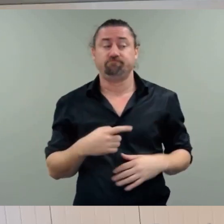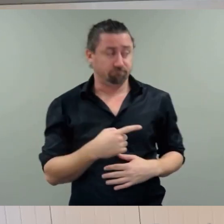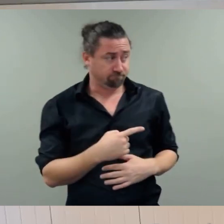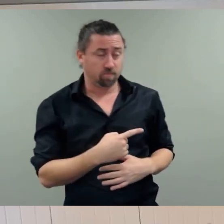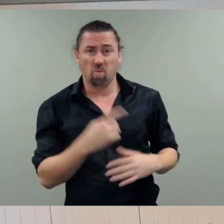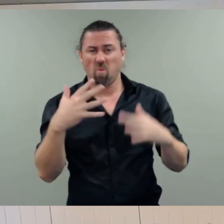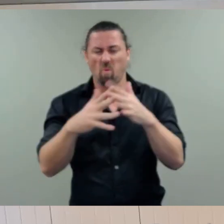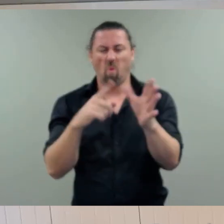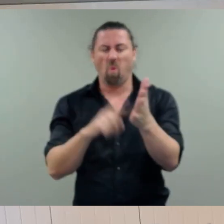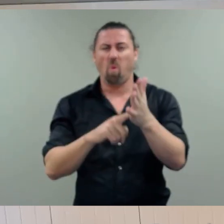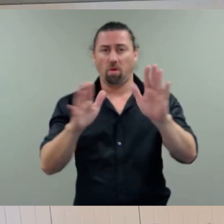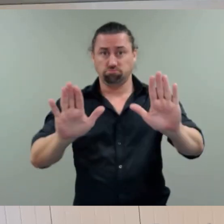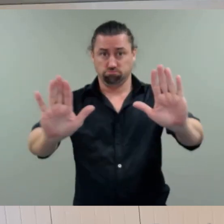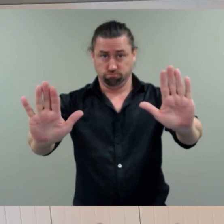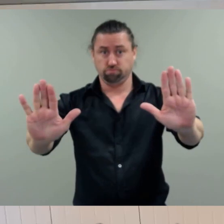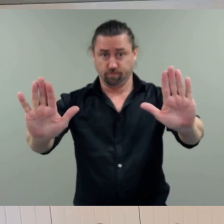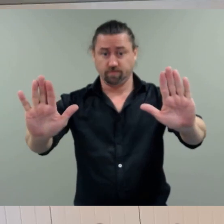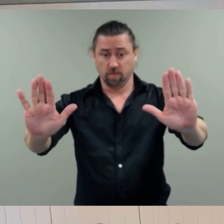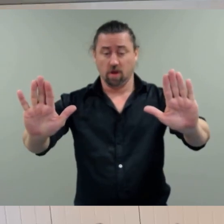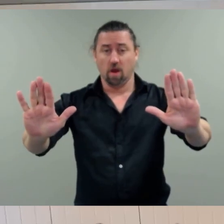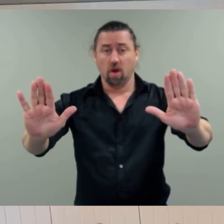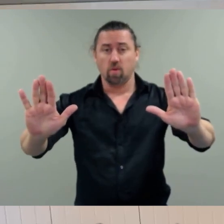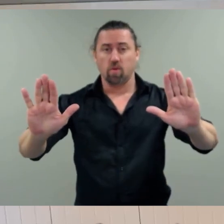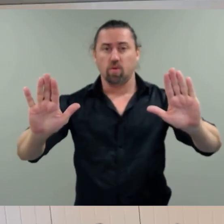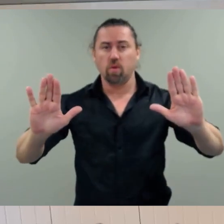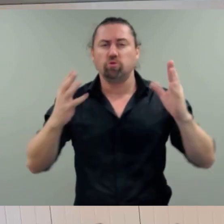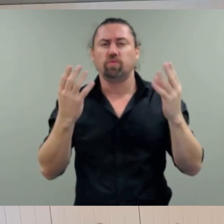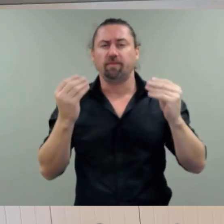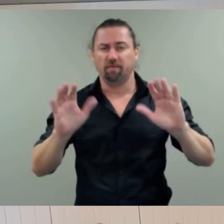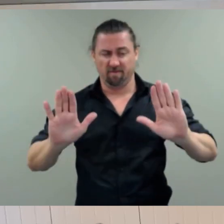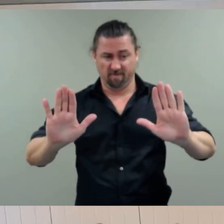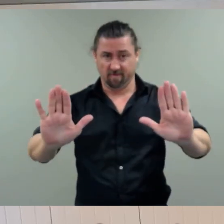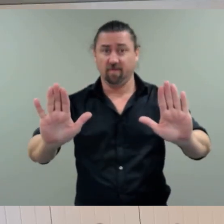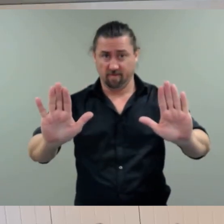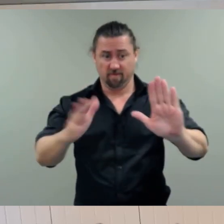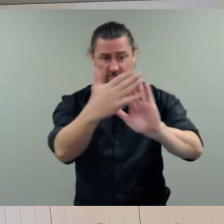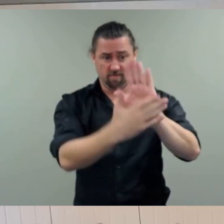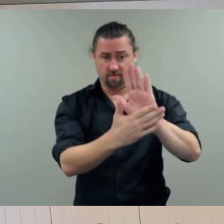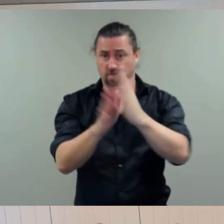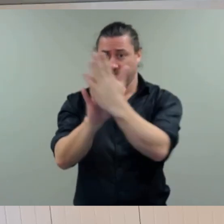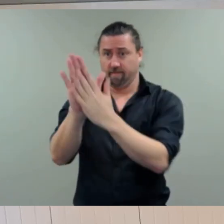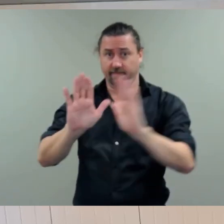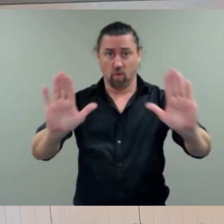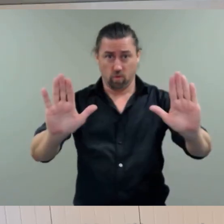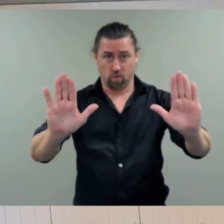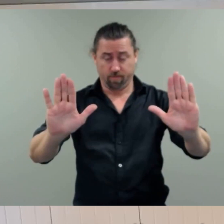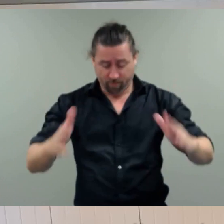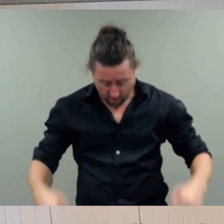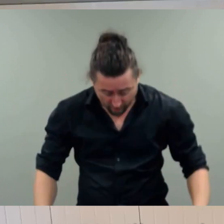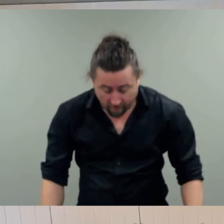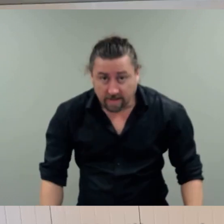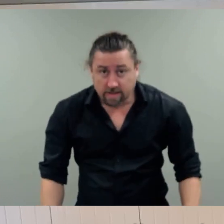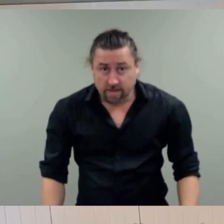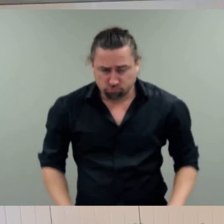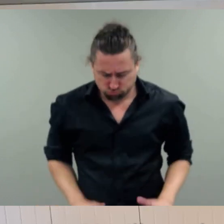Stand at an arm's length in front of a wall. Lean forward gently and try placing your palms on the wall. You'll need to